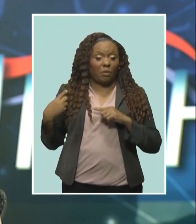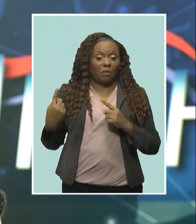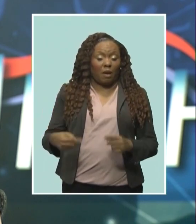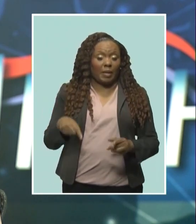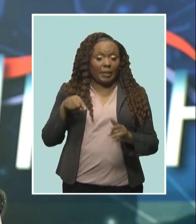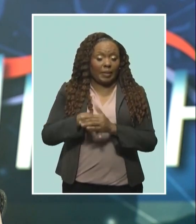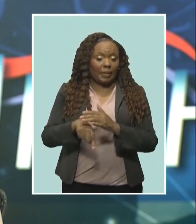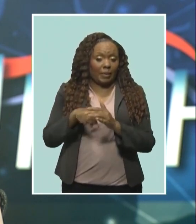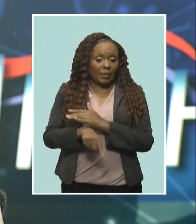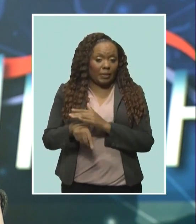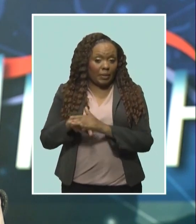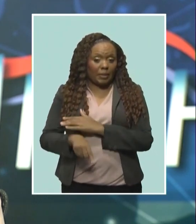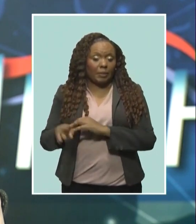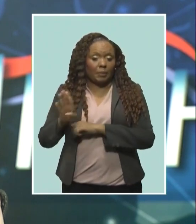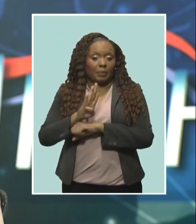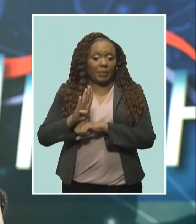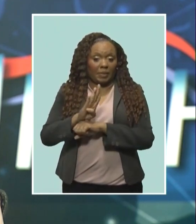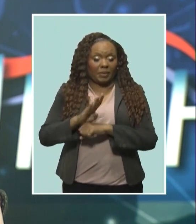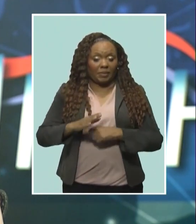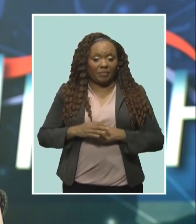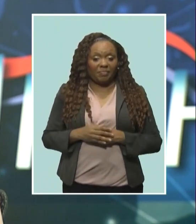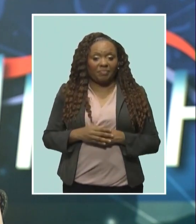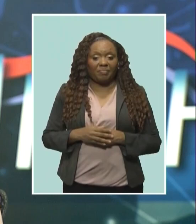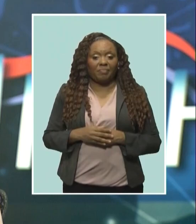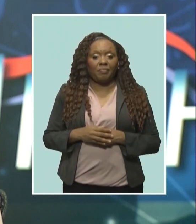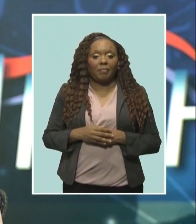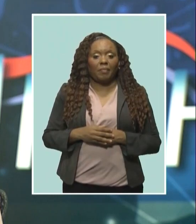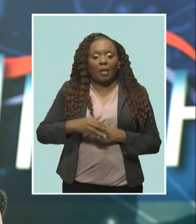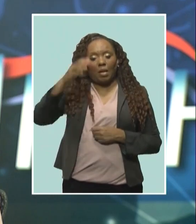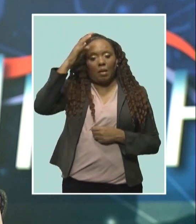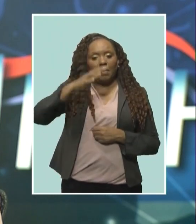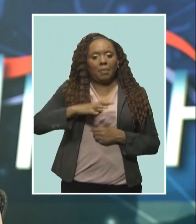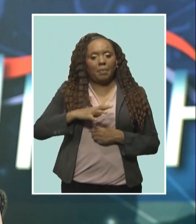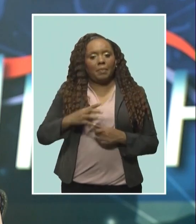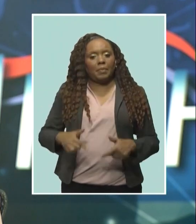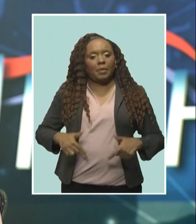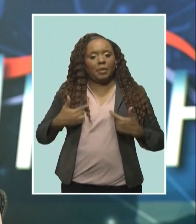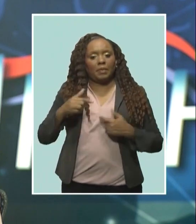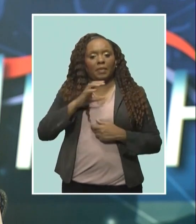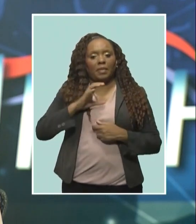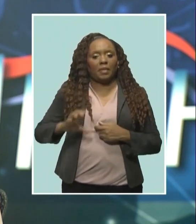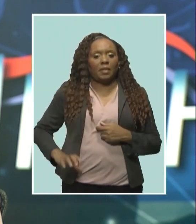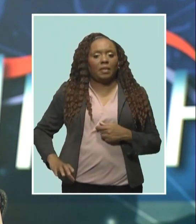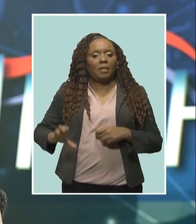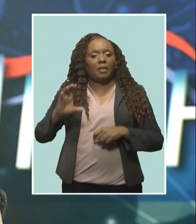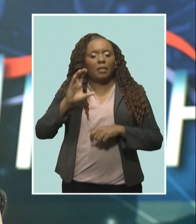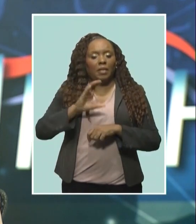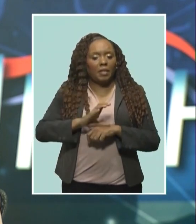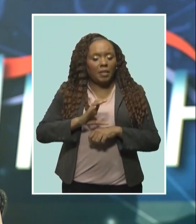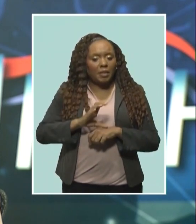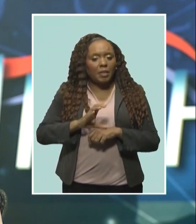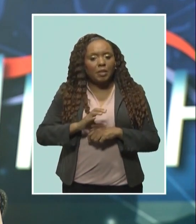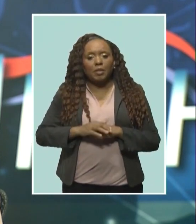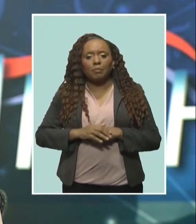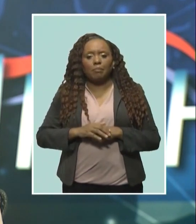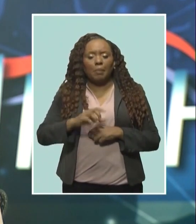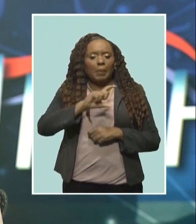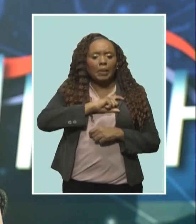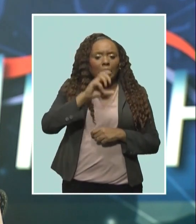2024. A Christchurch man who was the subject of a recent police wanted bulletin has been remanded to Dodds